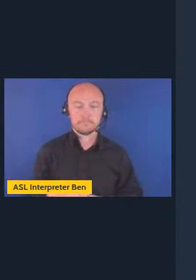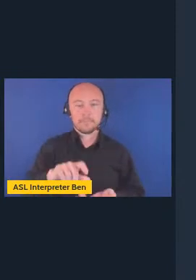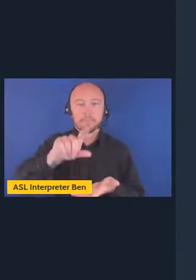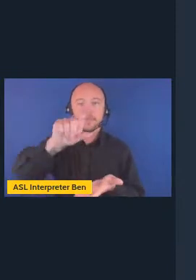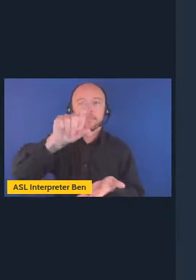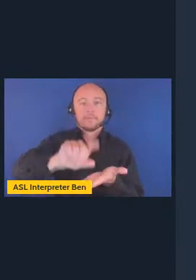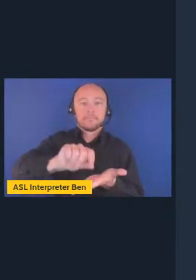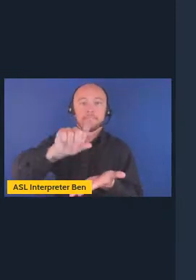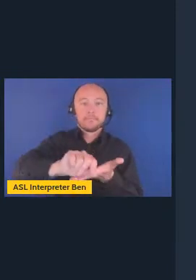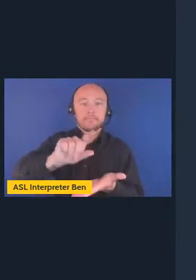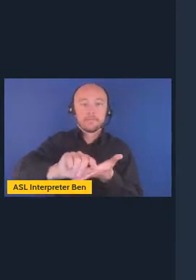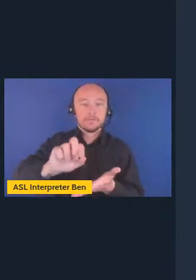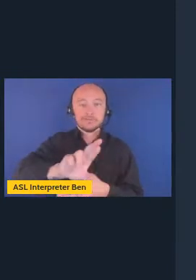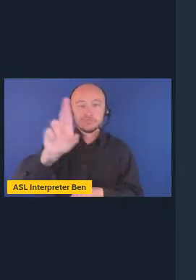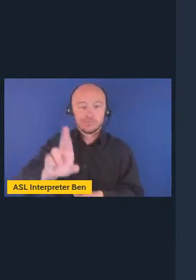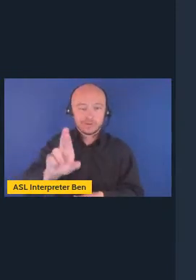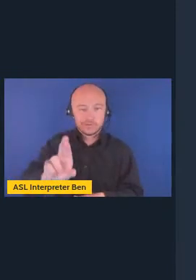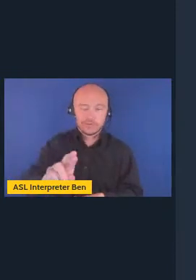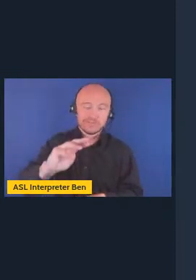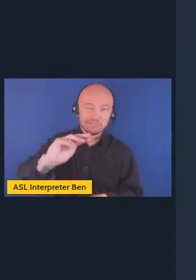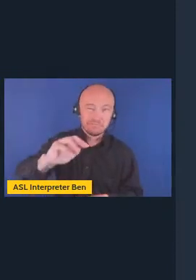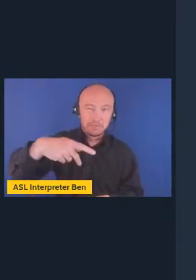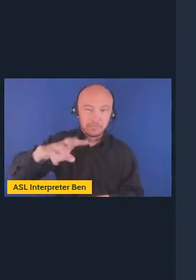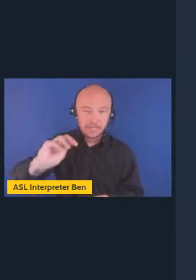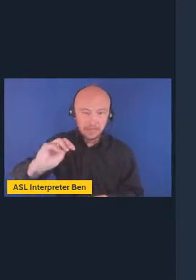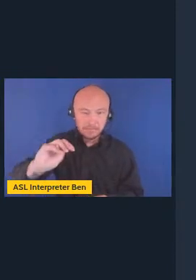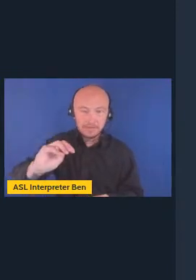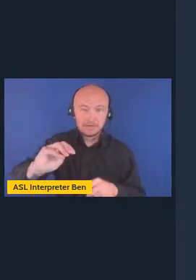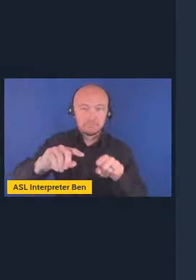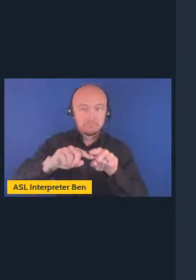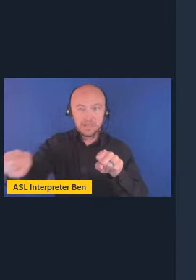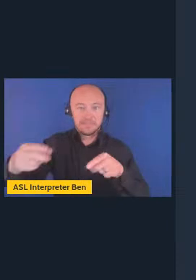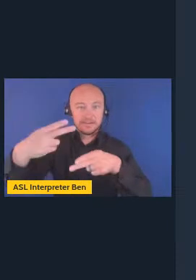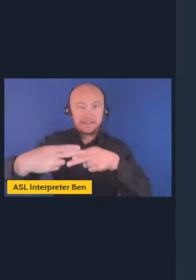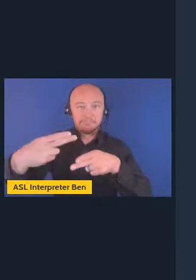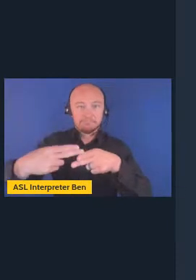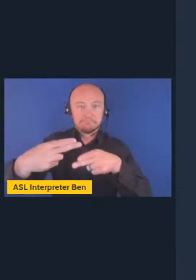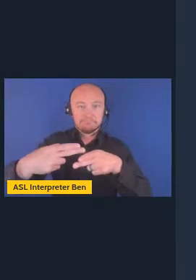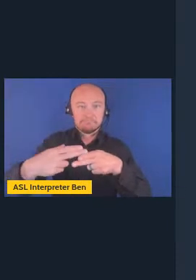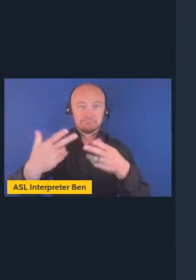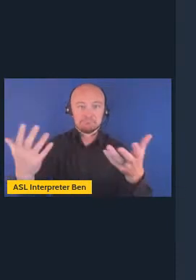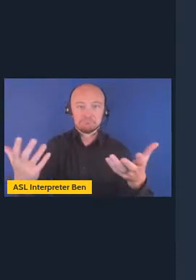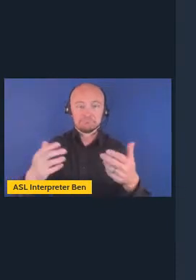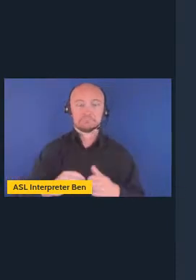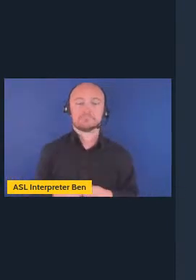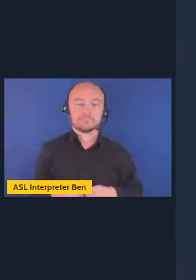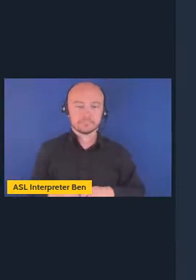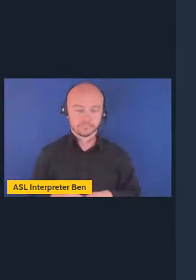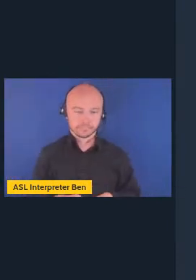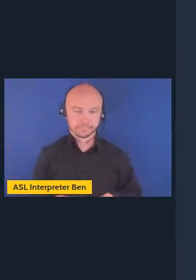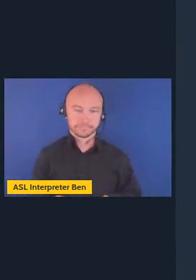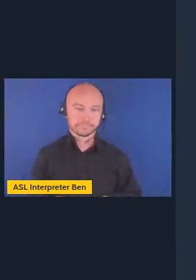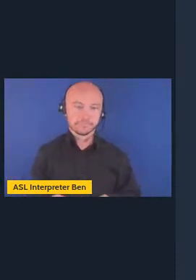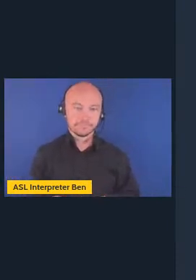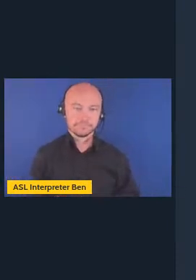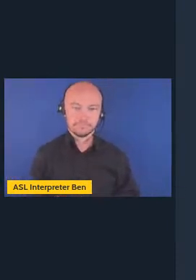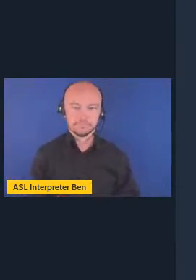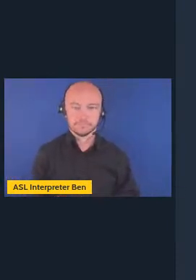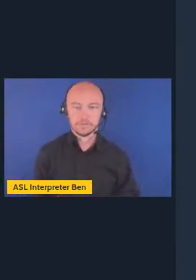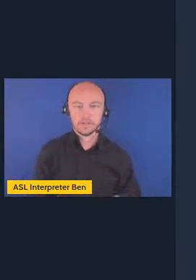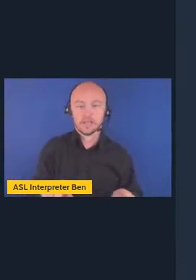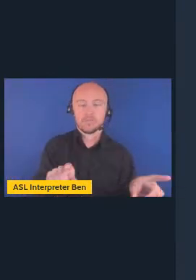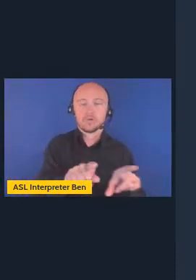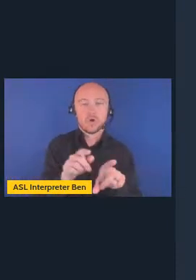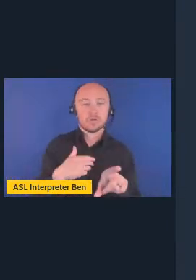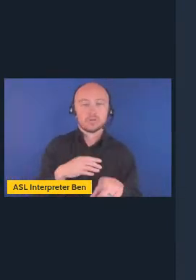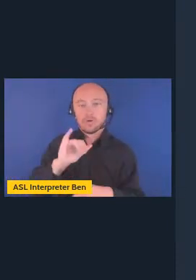package repository like npm, and then it's literally just the package name you use here. Finally, you tell Projen the ID of the project type